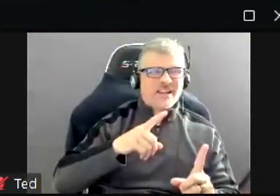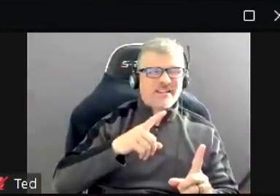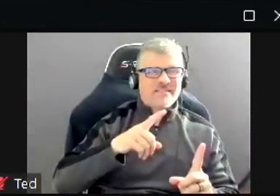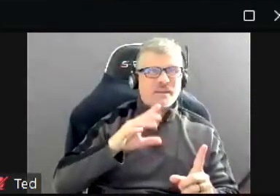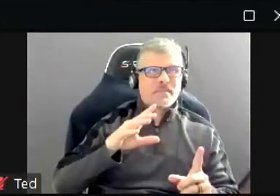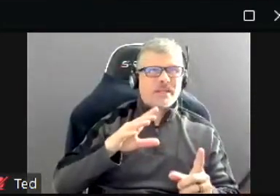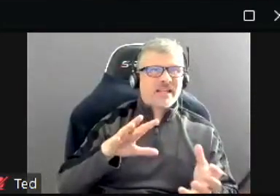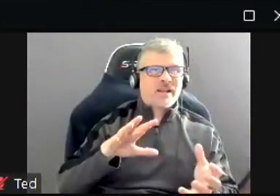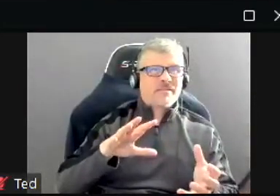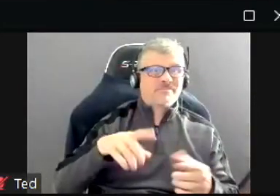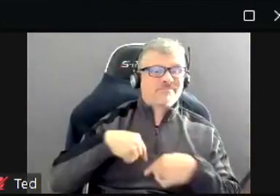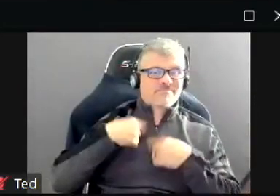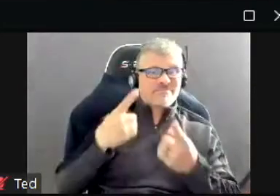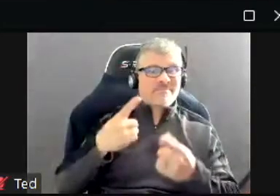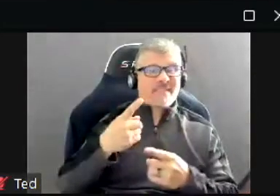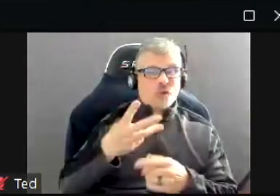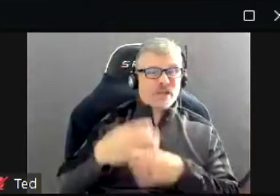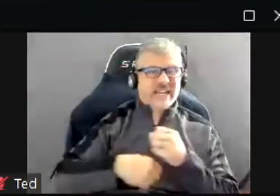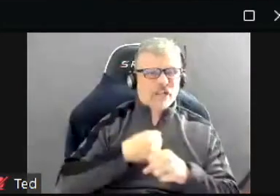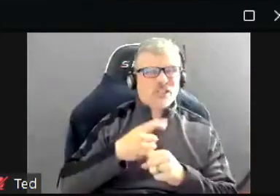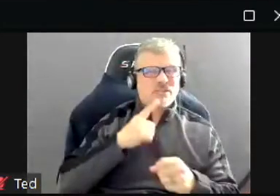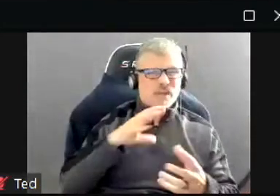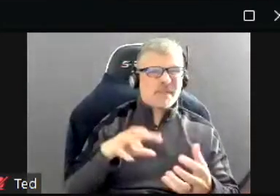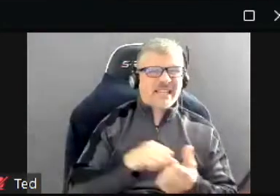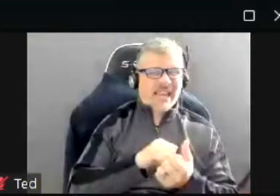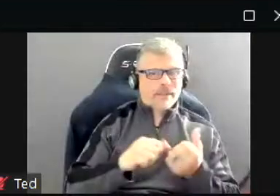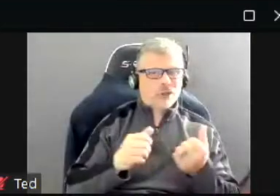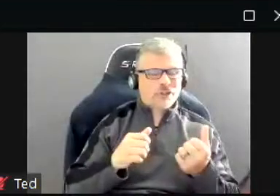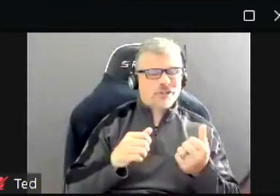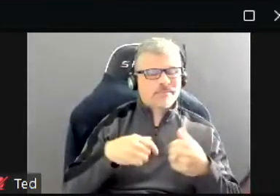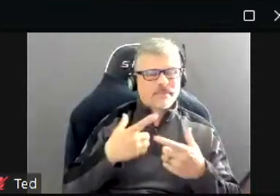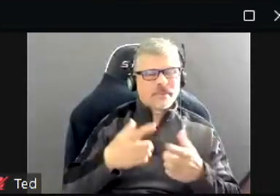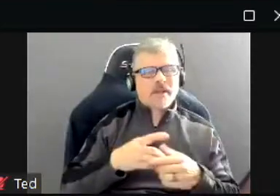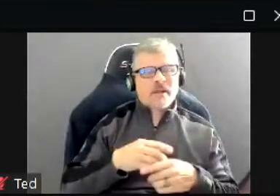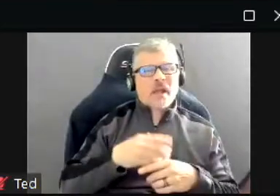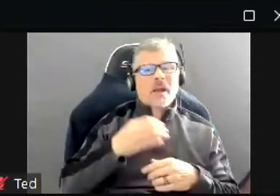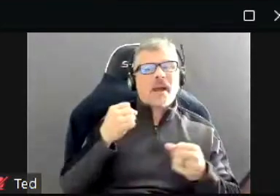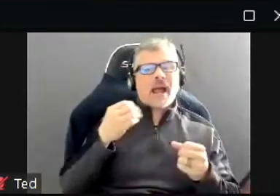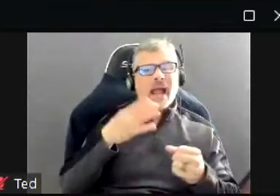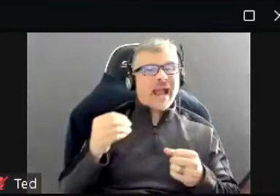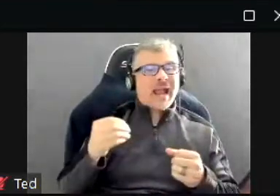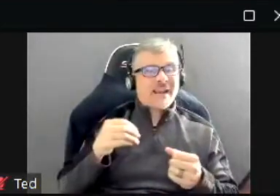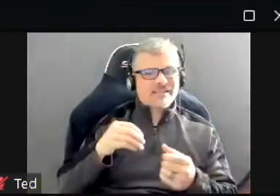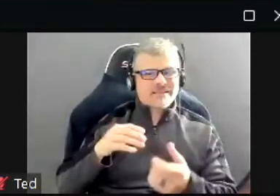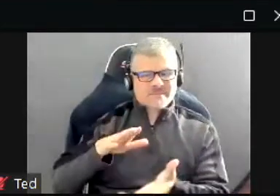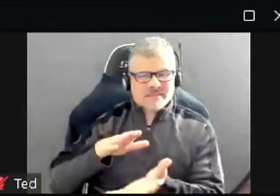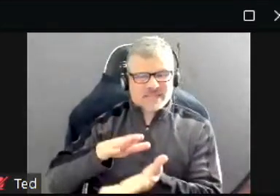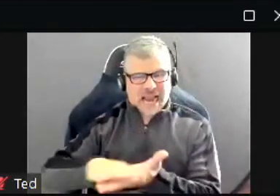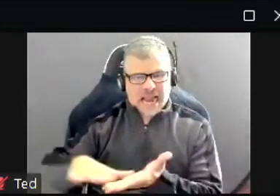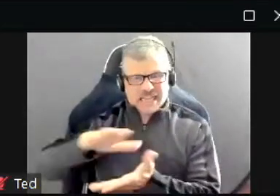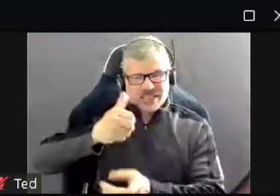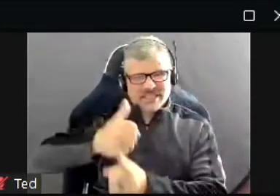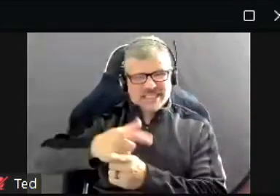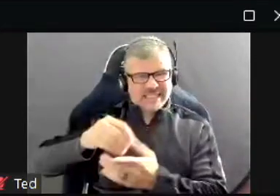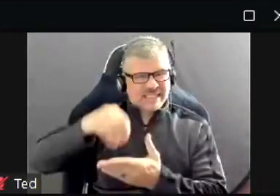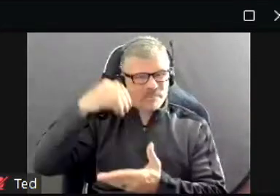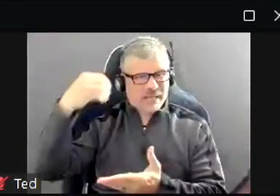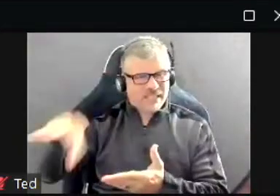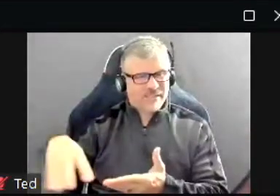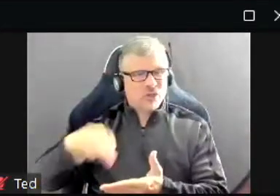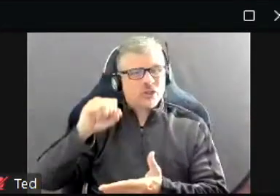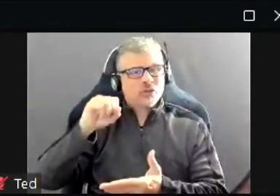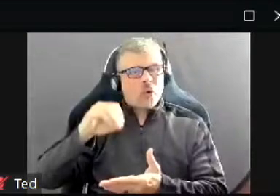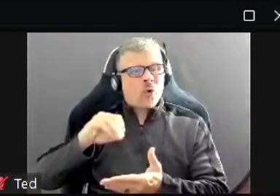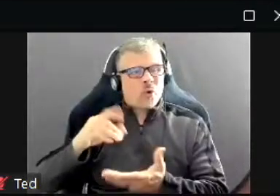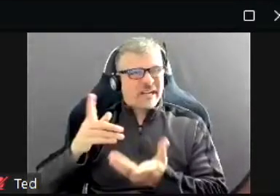I also think incentives go to school for education, because it is costly, as we've all been saying this. And so if there are